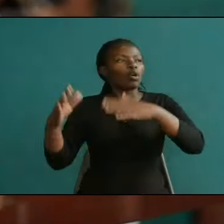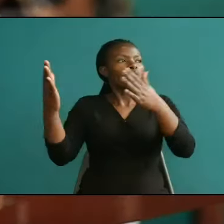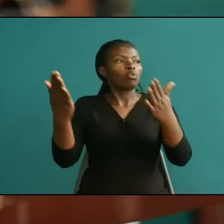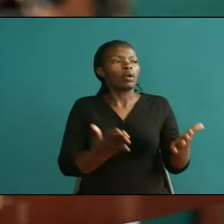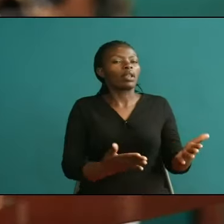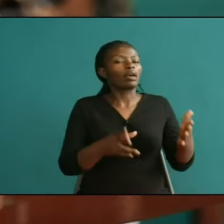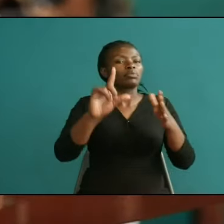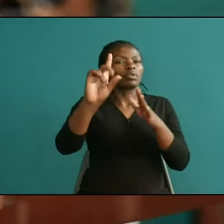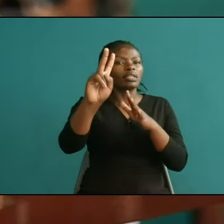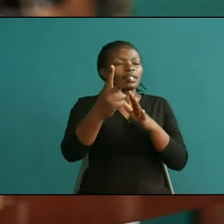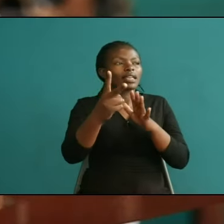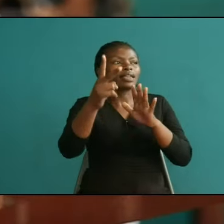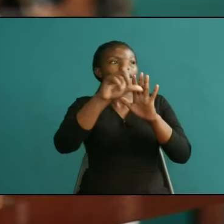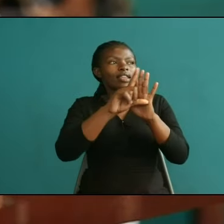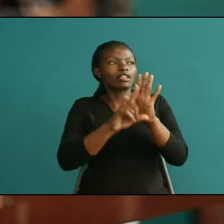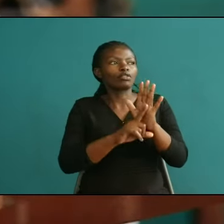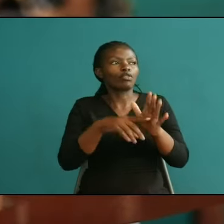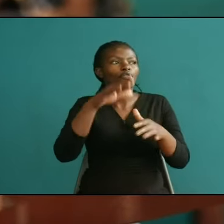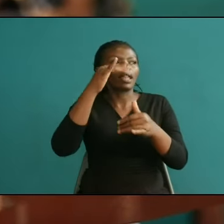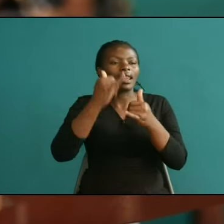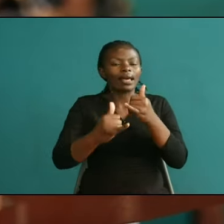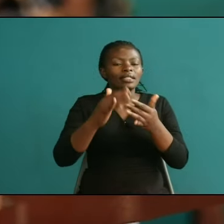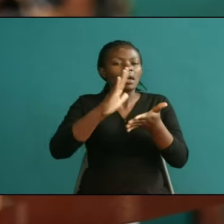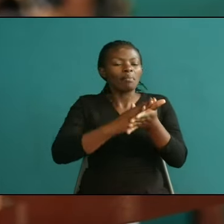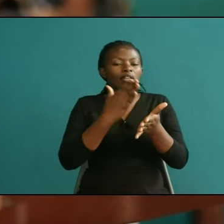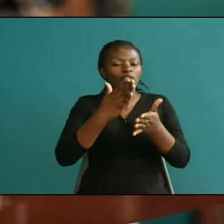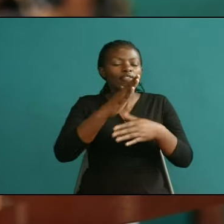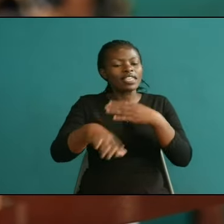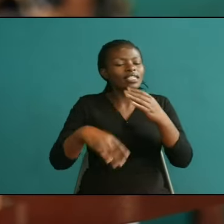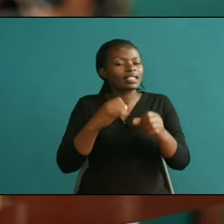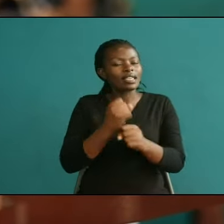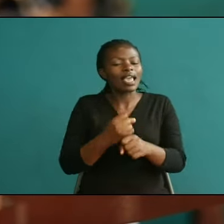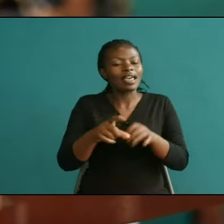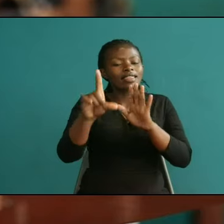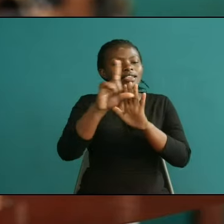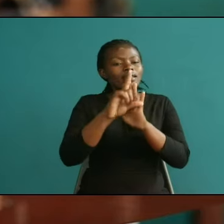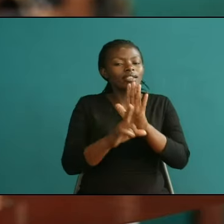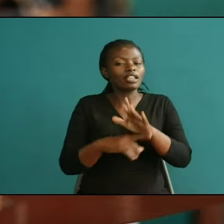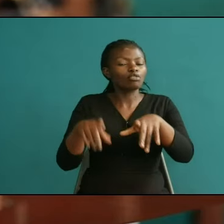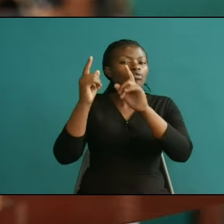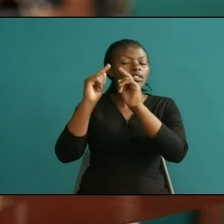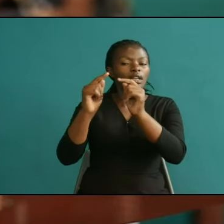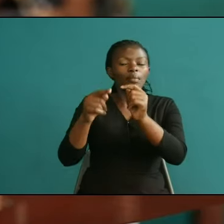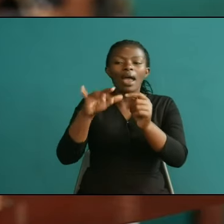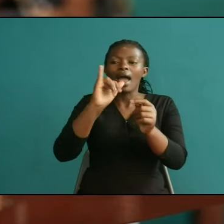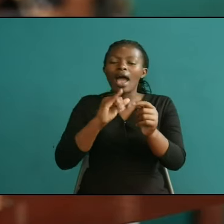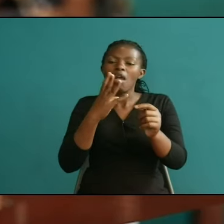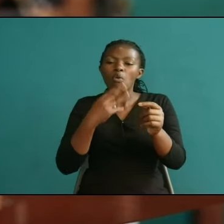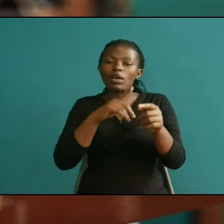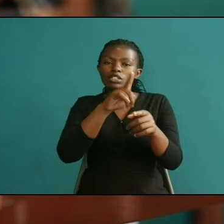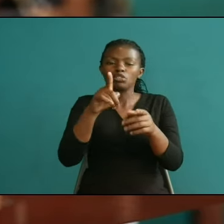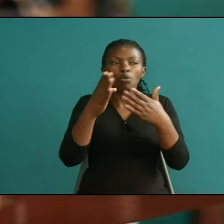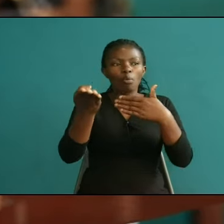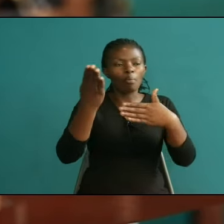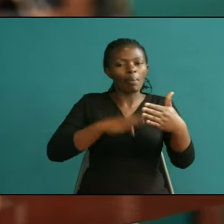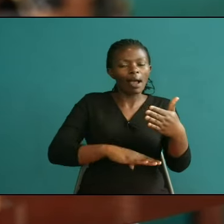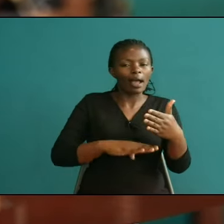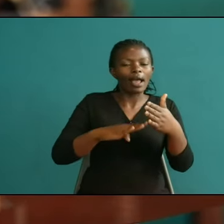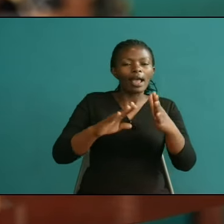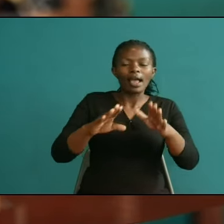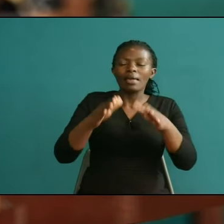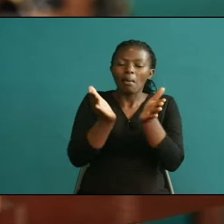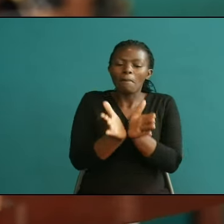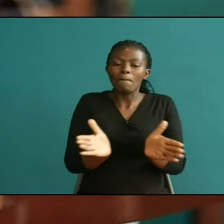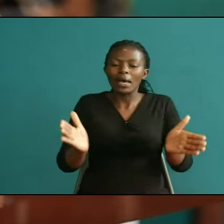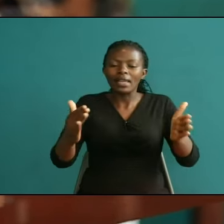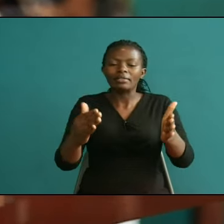Welcome to the second lesson of the last quarter of this year. This lesson is titled, I Want You Back. The amazing